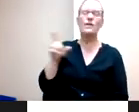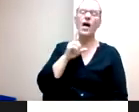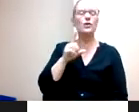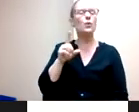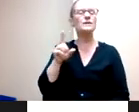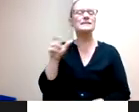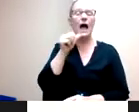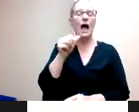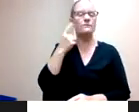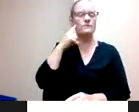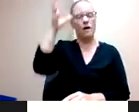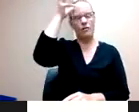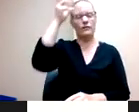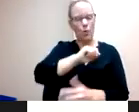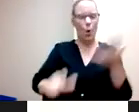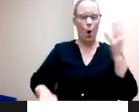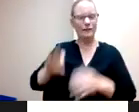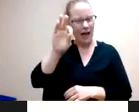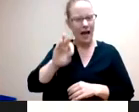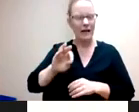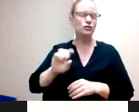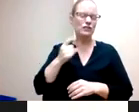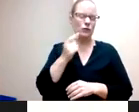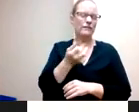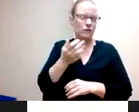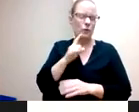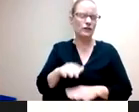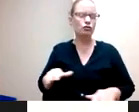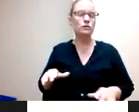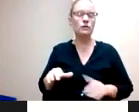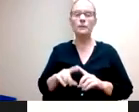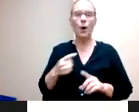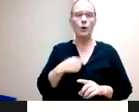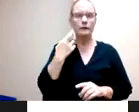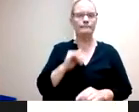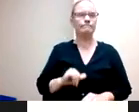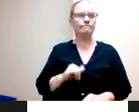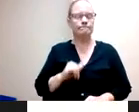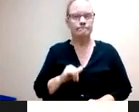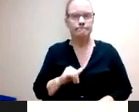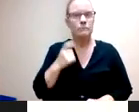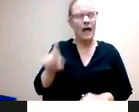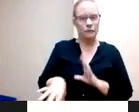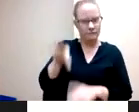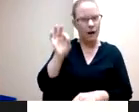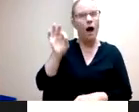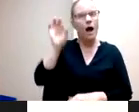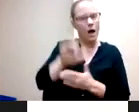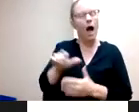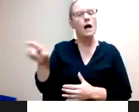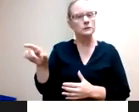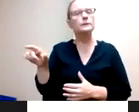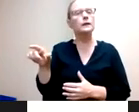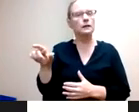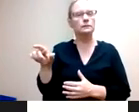So we had to go backwards and find this husband. And actually, he disagreed with the